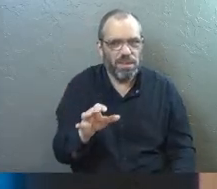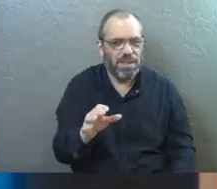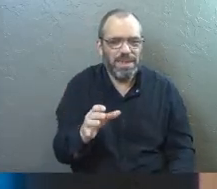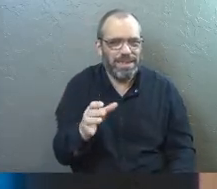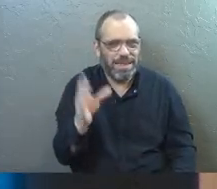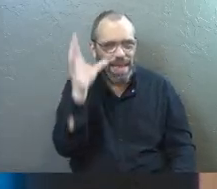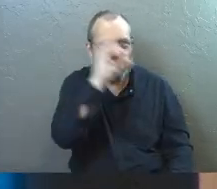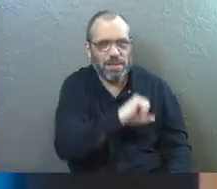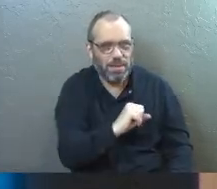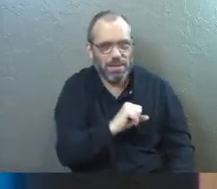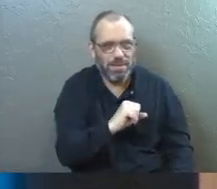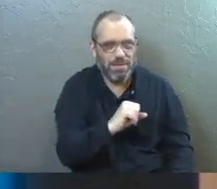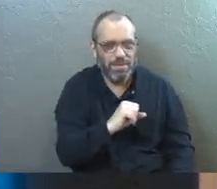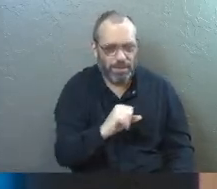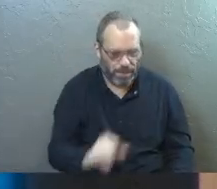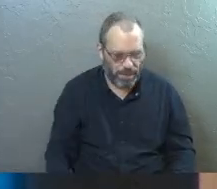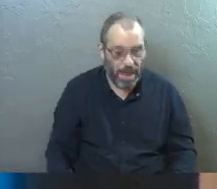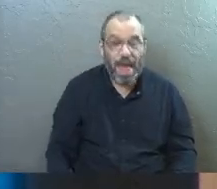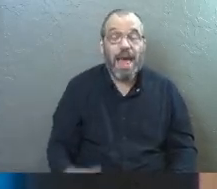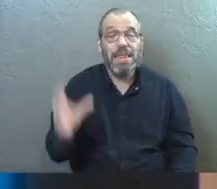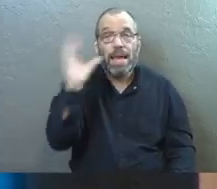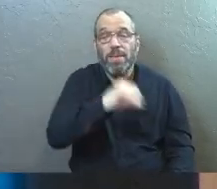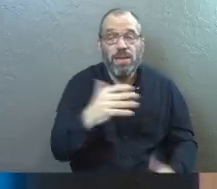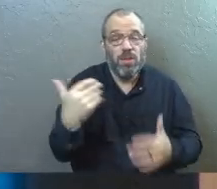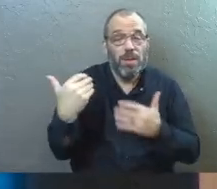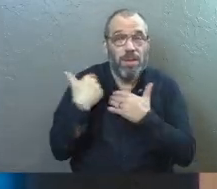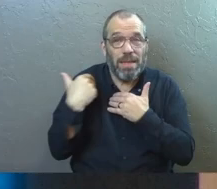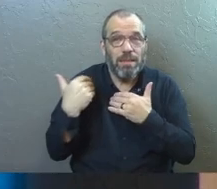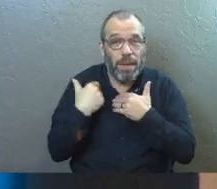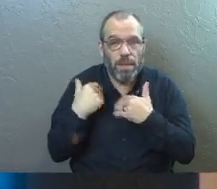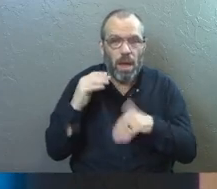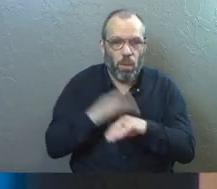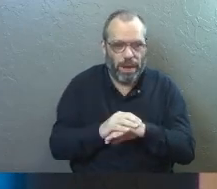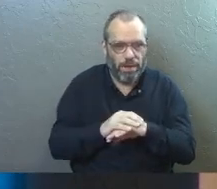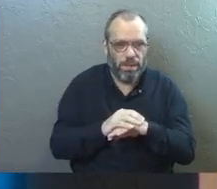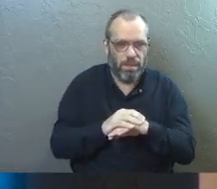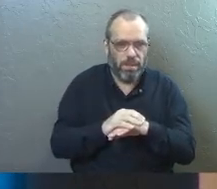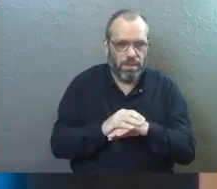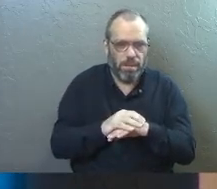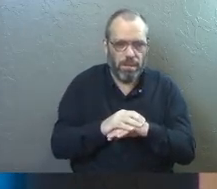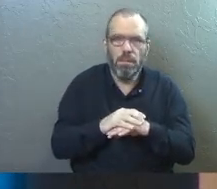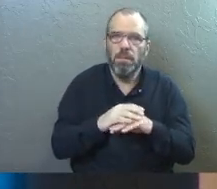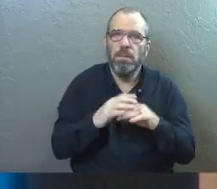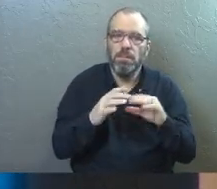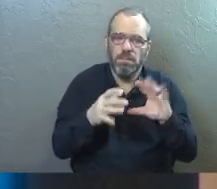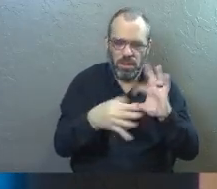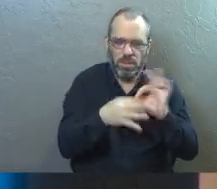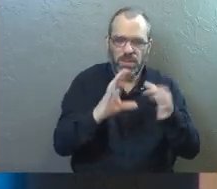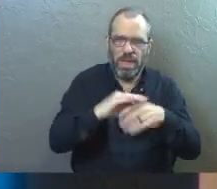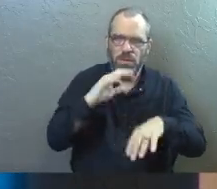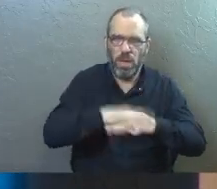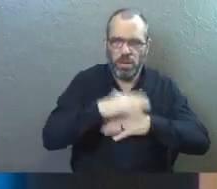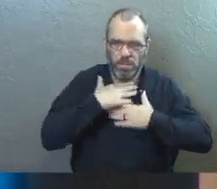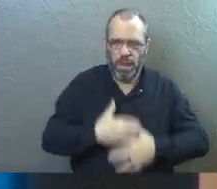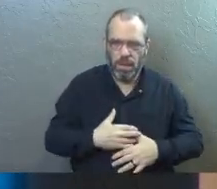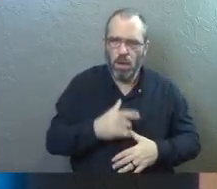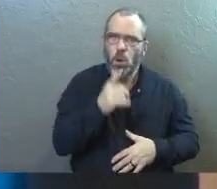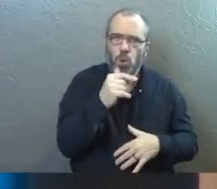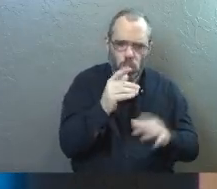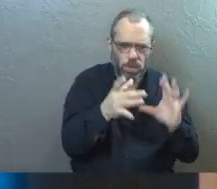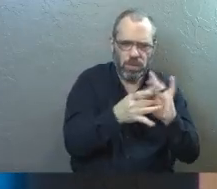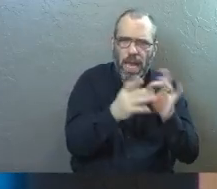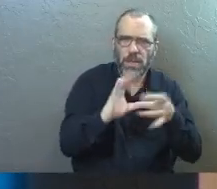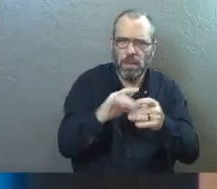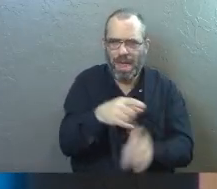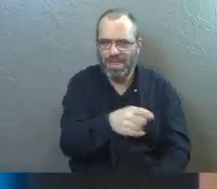responsibility. They failed to see their responsibility in the chains that were placed on his body. Who placed the chains?